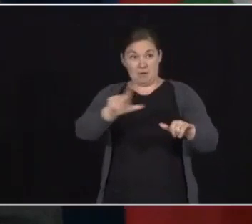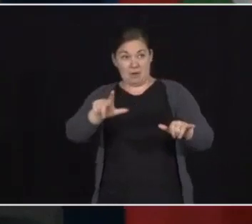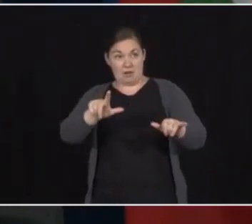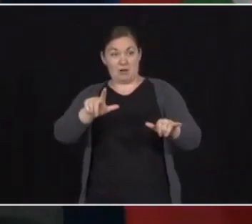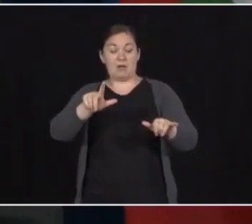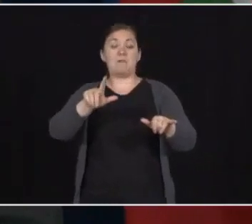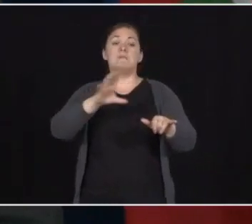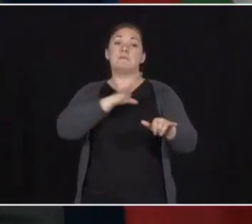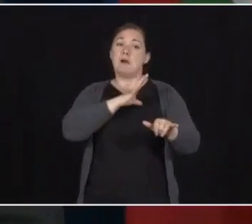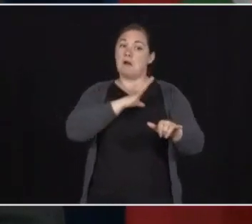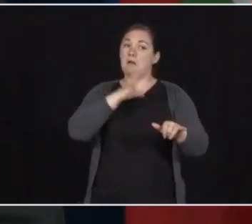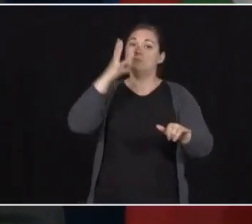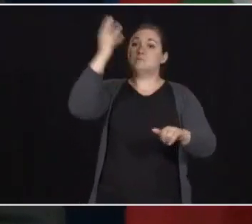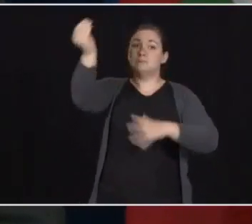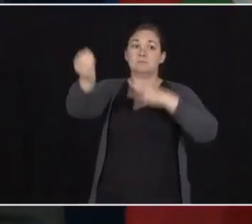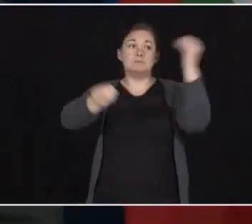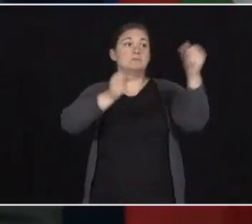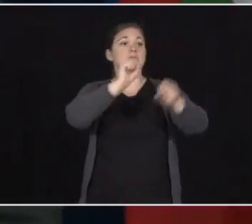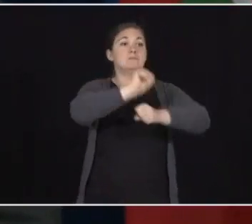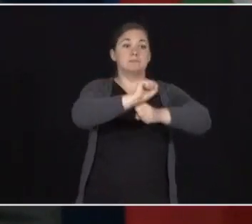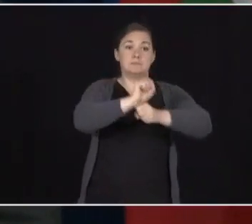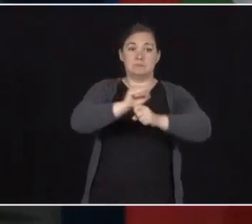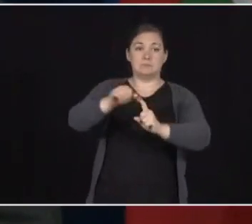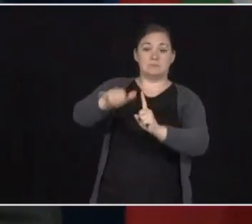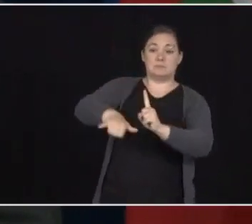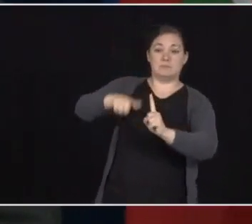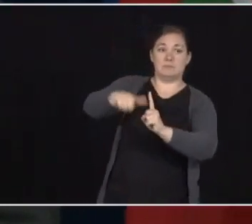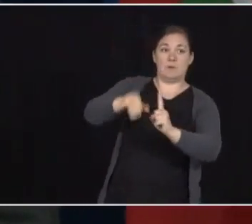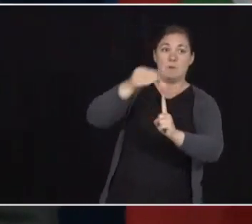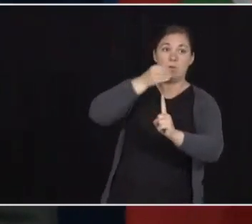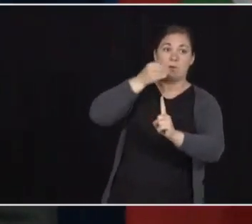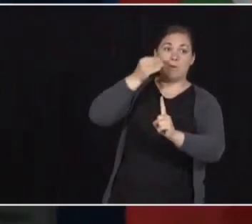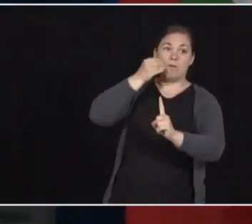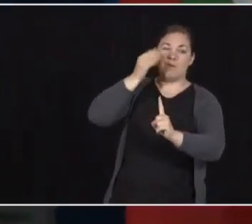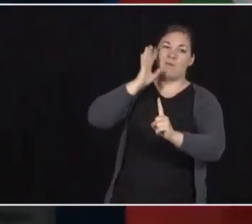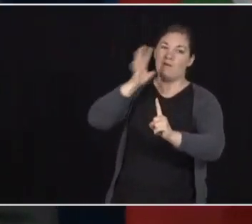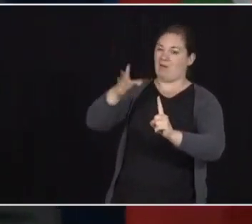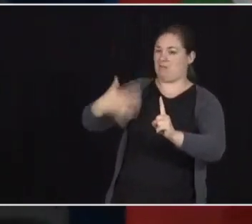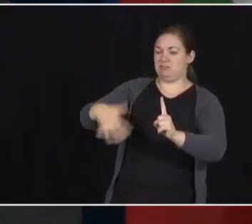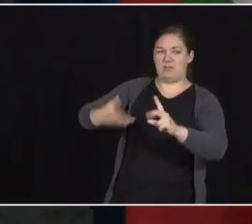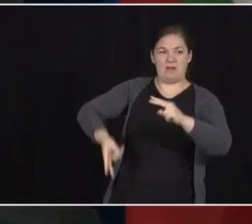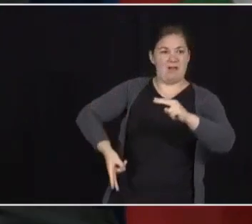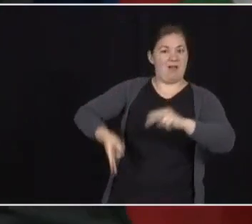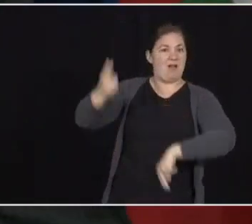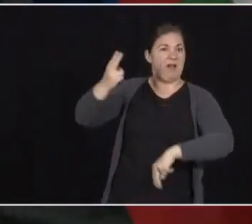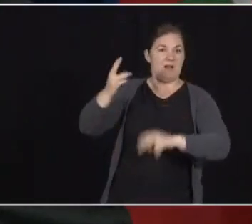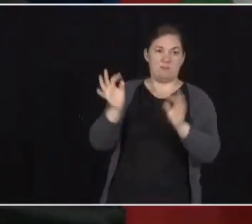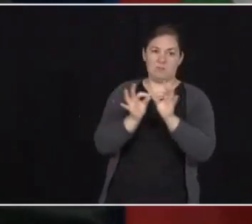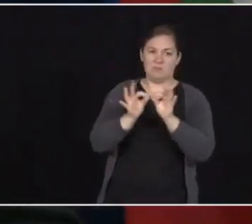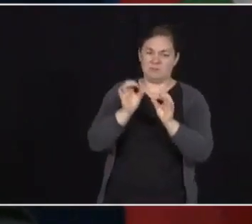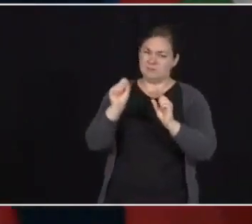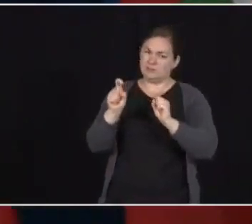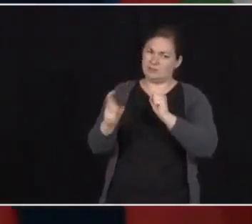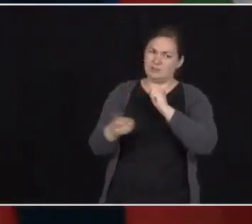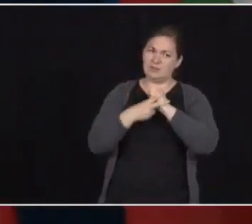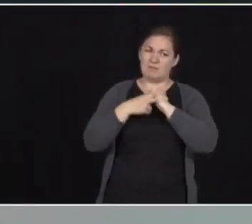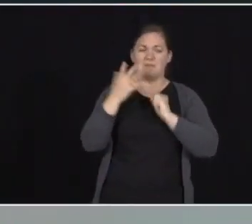and they come home, but it would have been a lot higher. So there's a considerable savings, but I'll pass it over to the Minister of